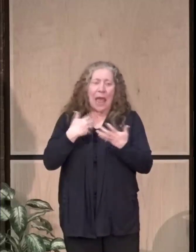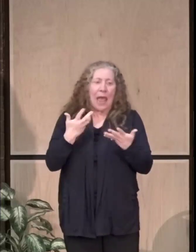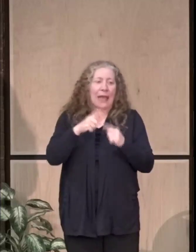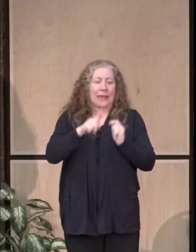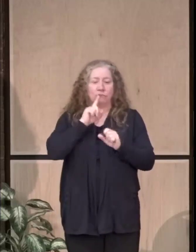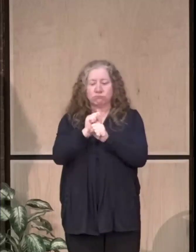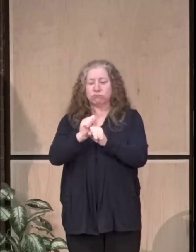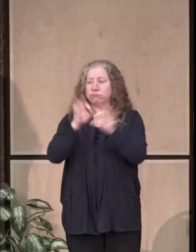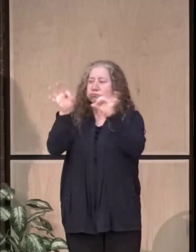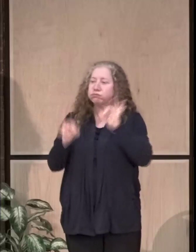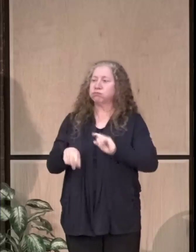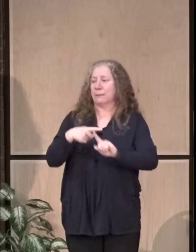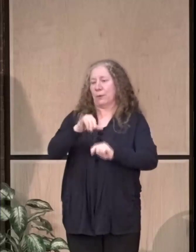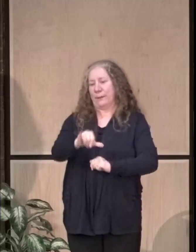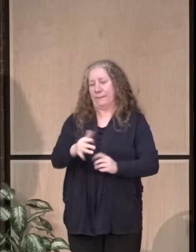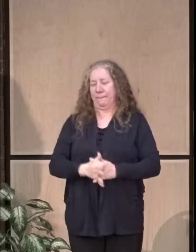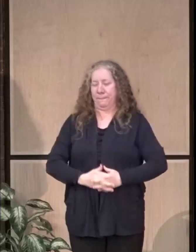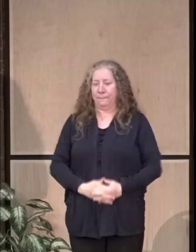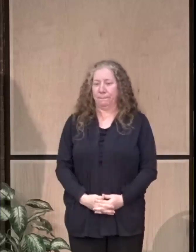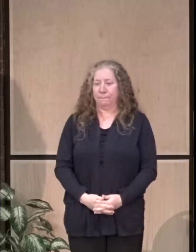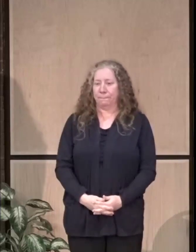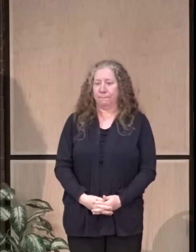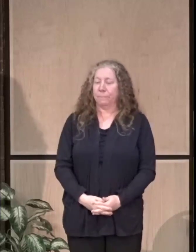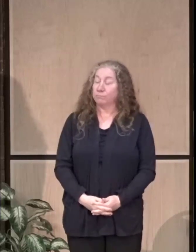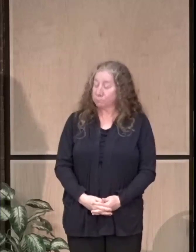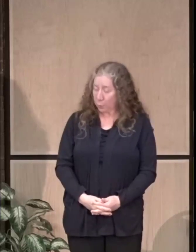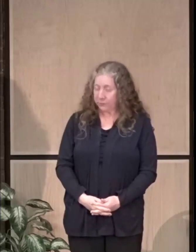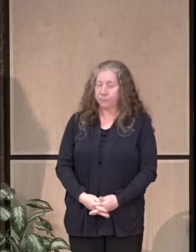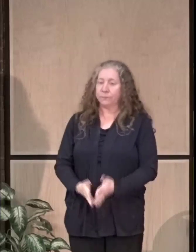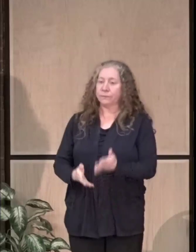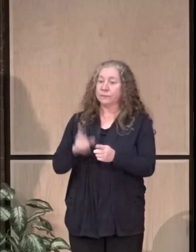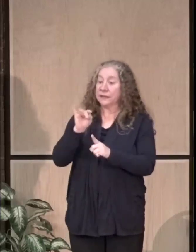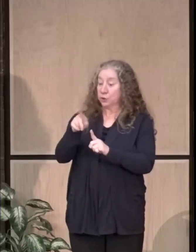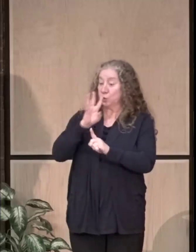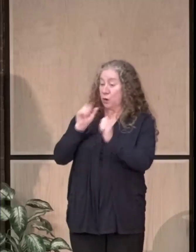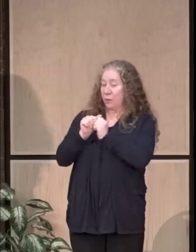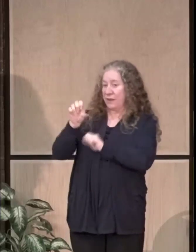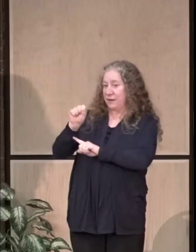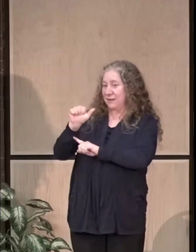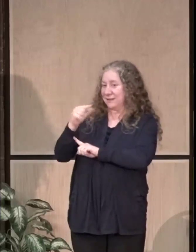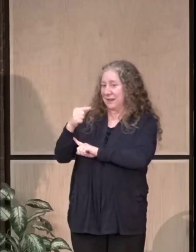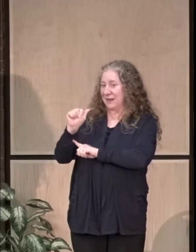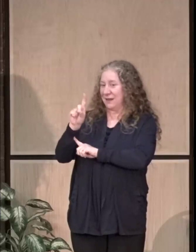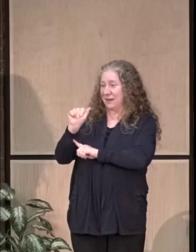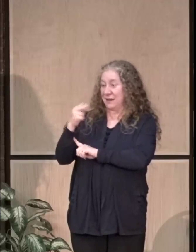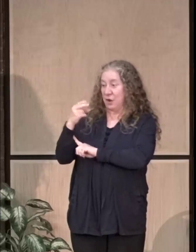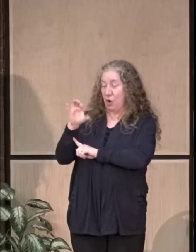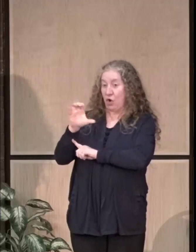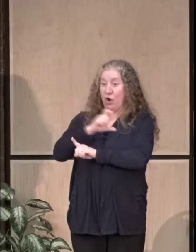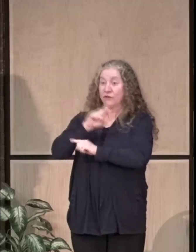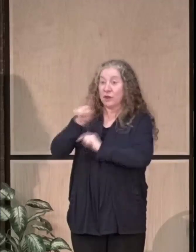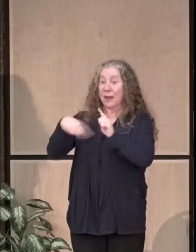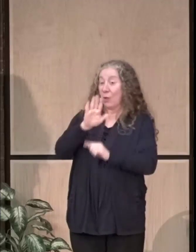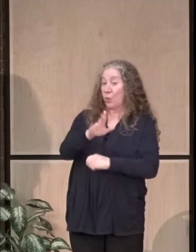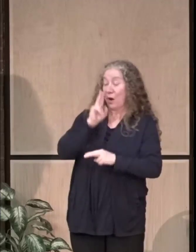it. And did you ever talk to a JAG officer about your options? No. Is